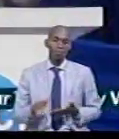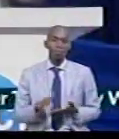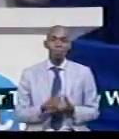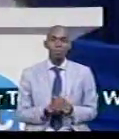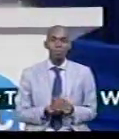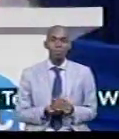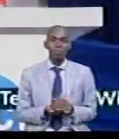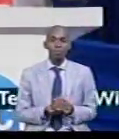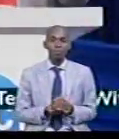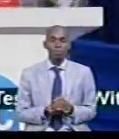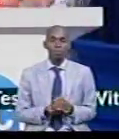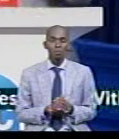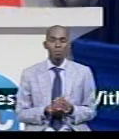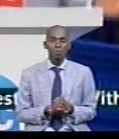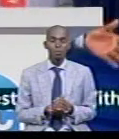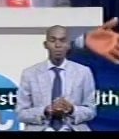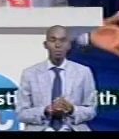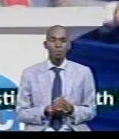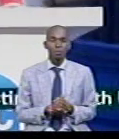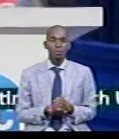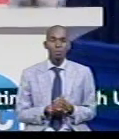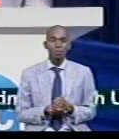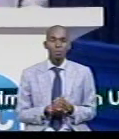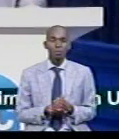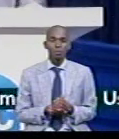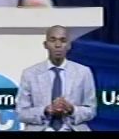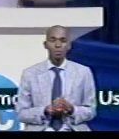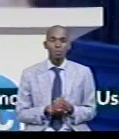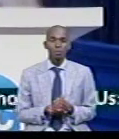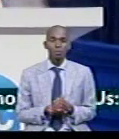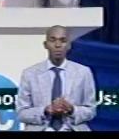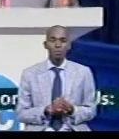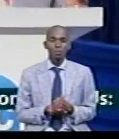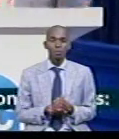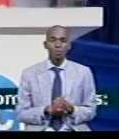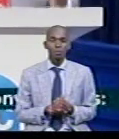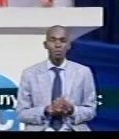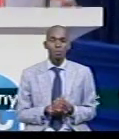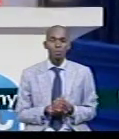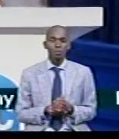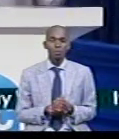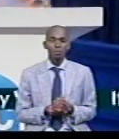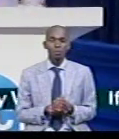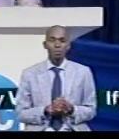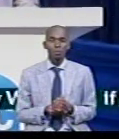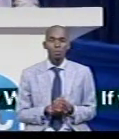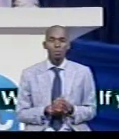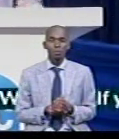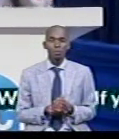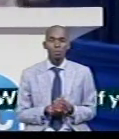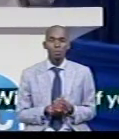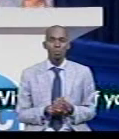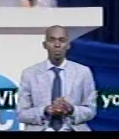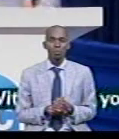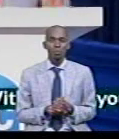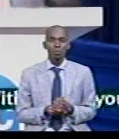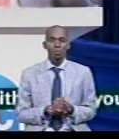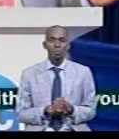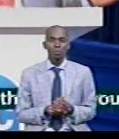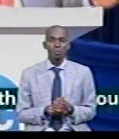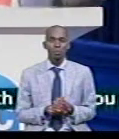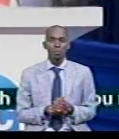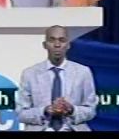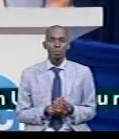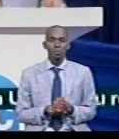Esomoye. Now, so, on Free Nigeria Bagana, and also the way any day. Now, so, Tisa is a move, or yes, so baby. The attorney said,